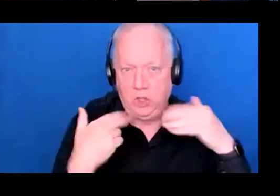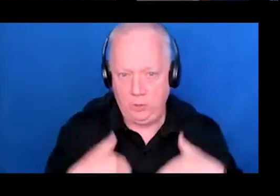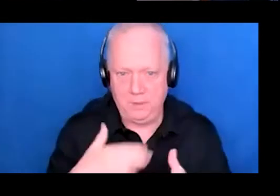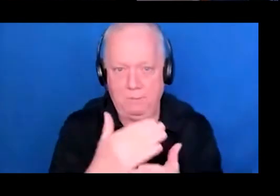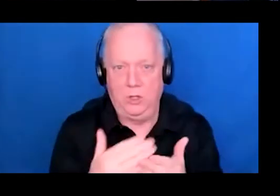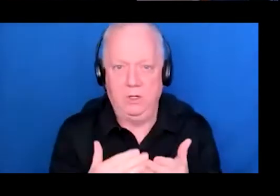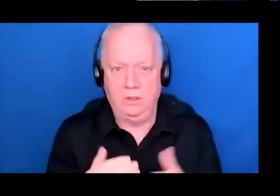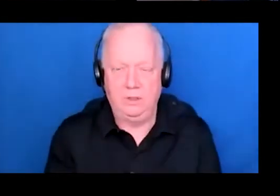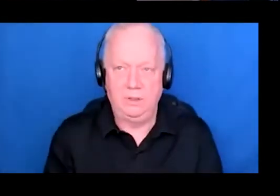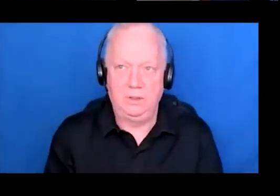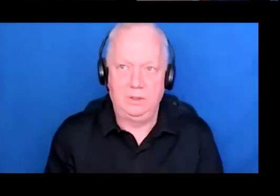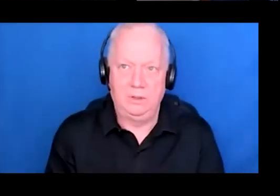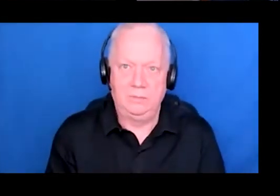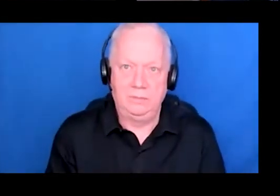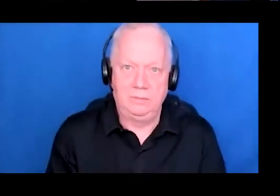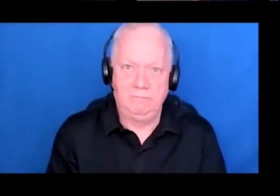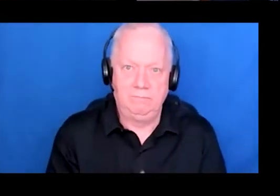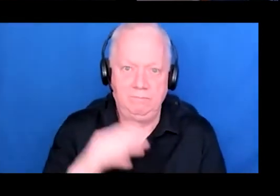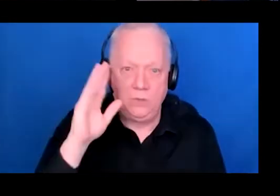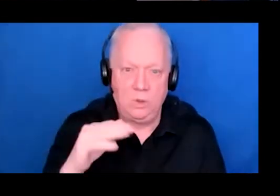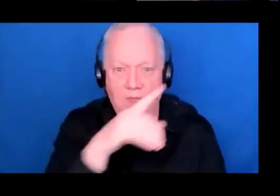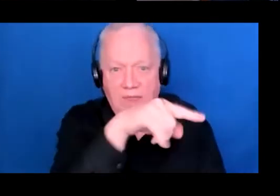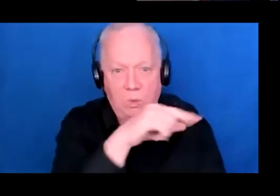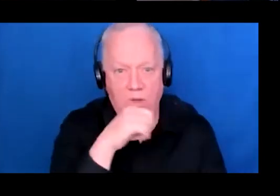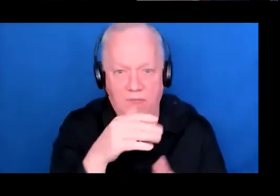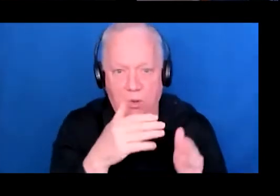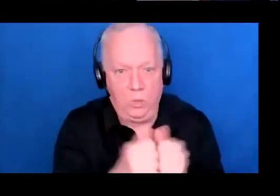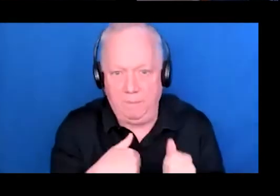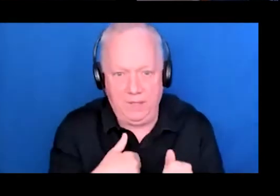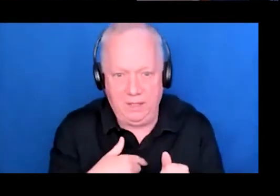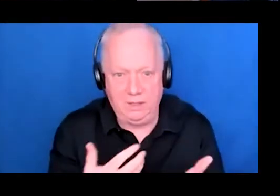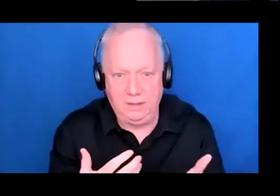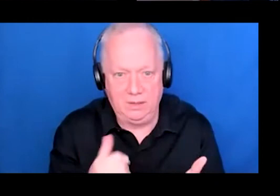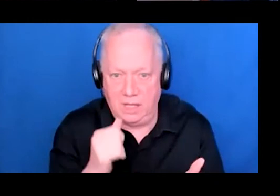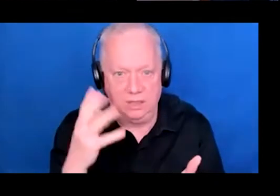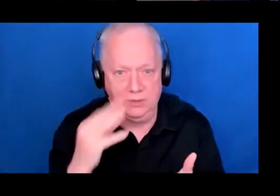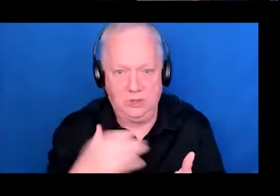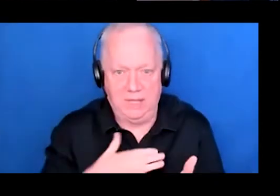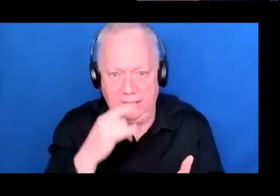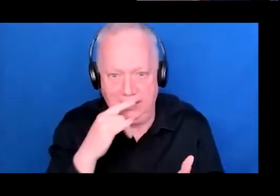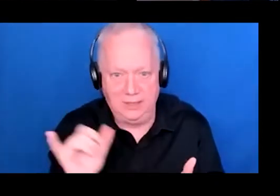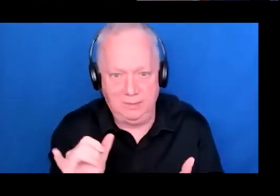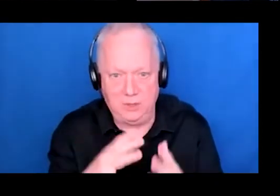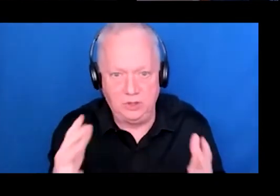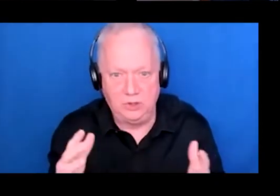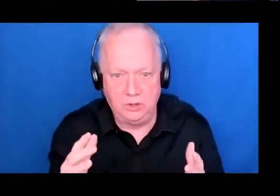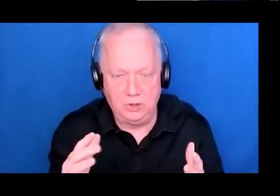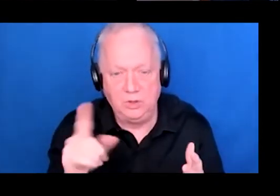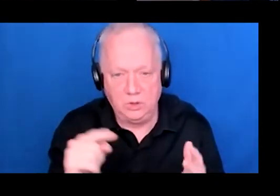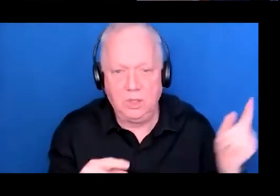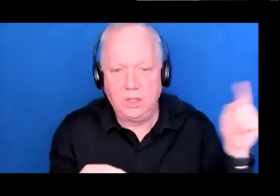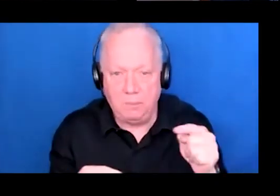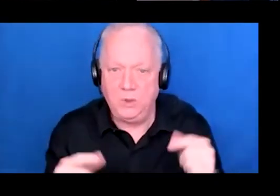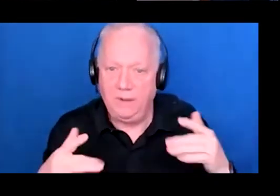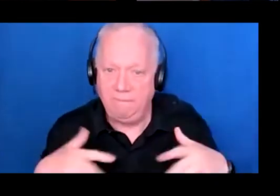element, that, you know, they weren't there with my family. They weren't there with me and my kids very much. They were, you know, they would come to the